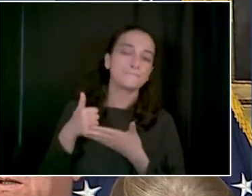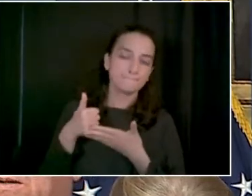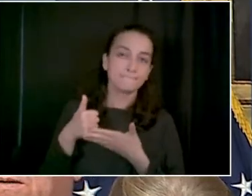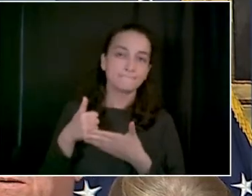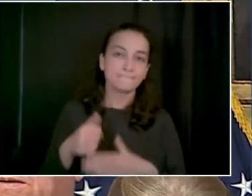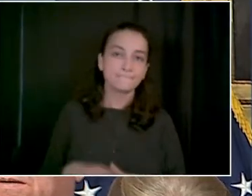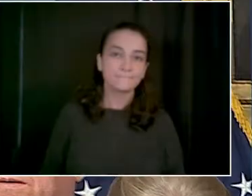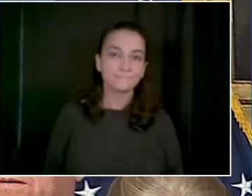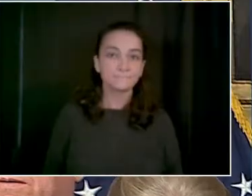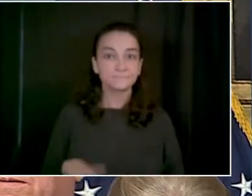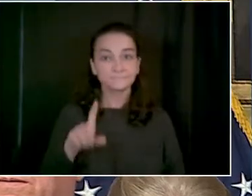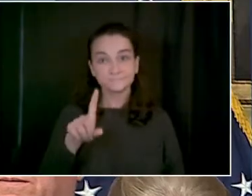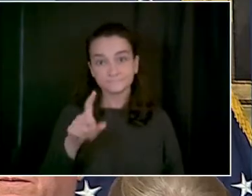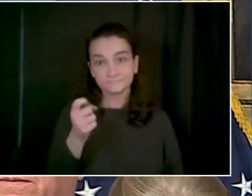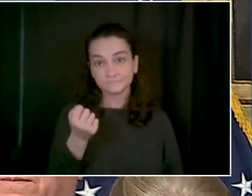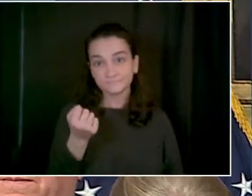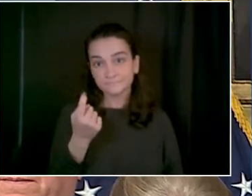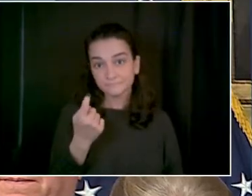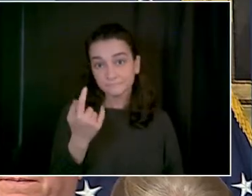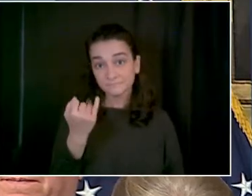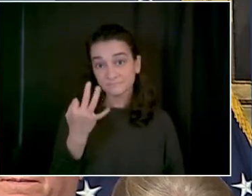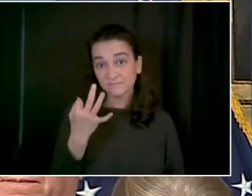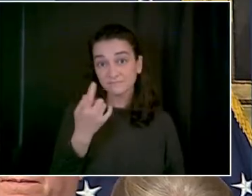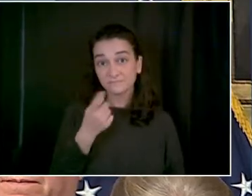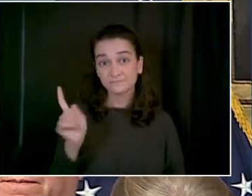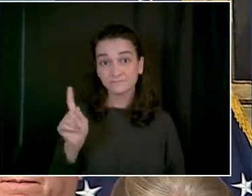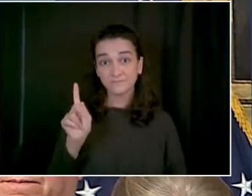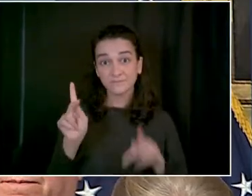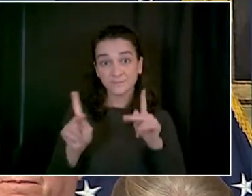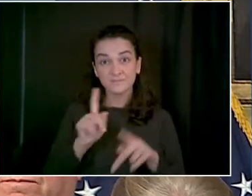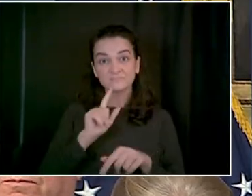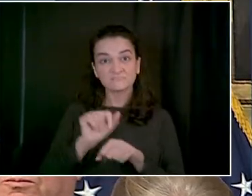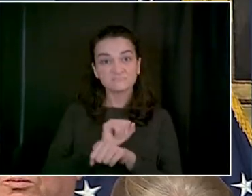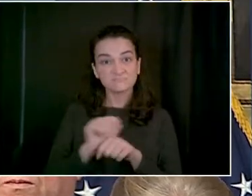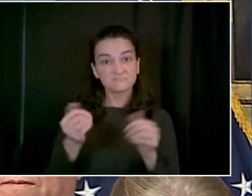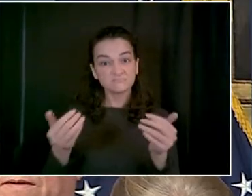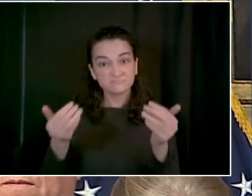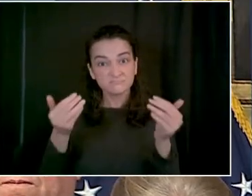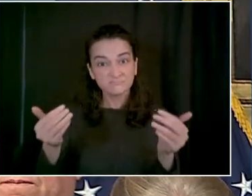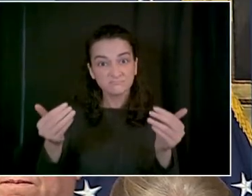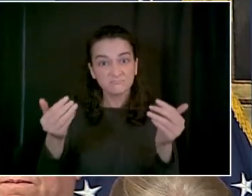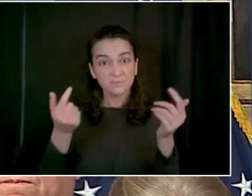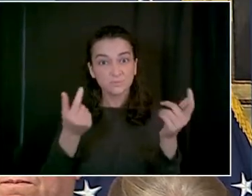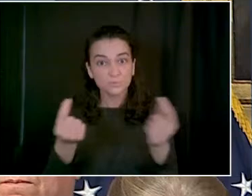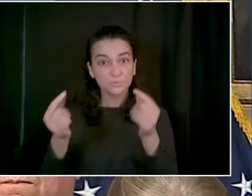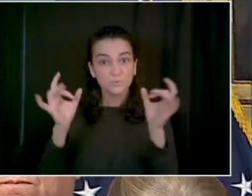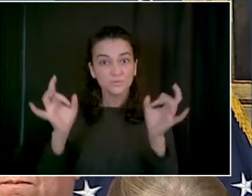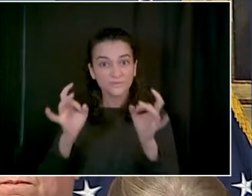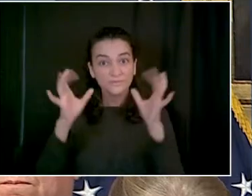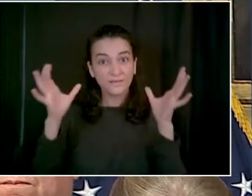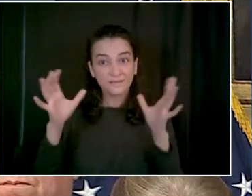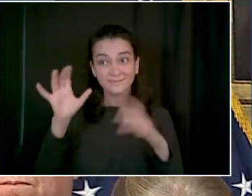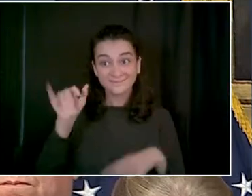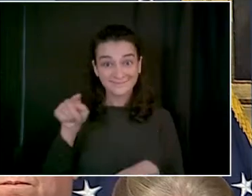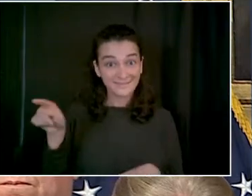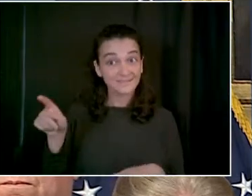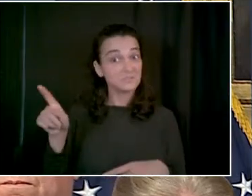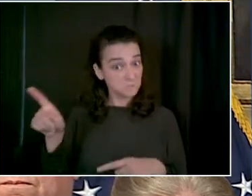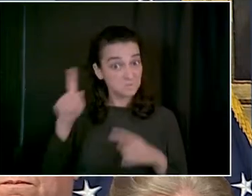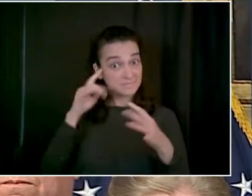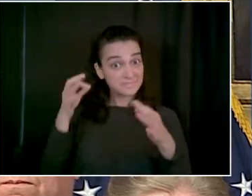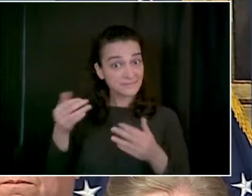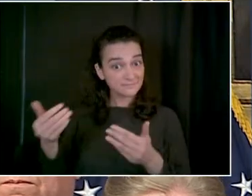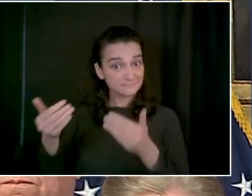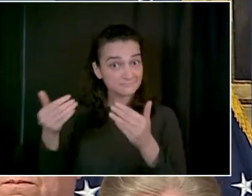is the age of the person. You're thinking about that you're being victimized, and no one should be victimized in this city. So I want to turn this over to the